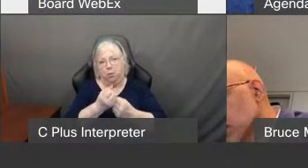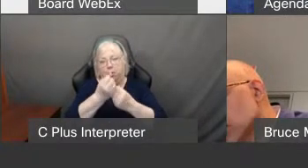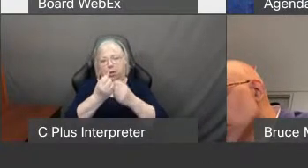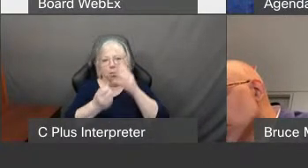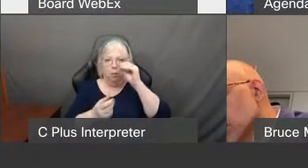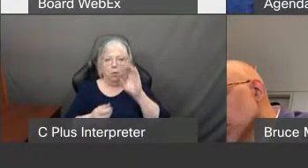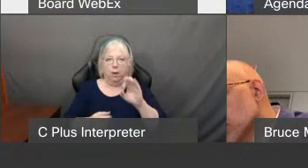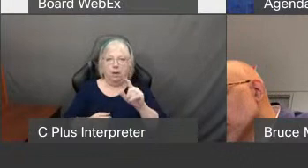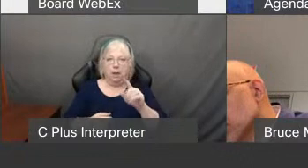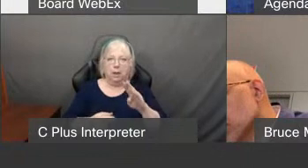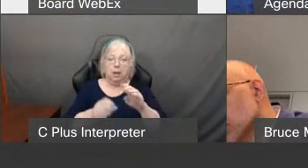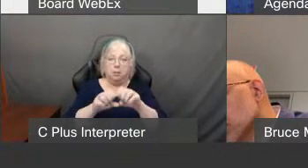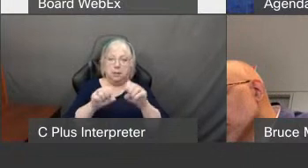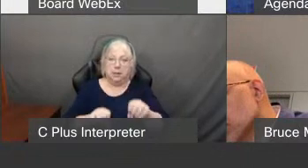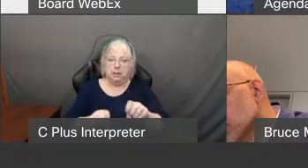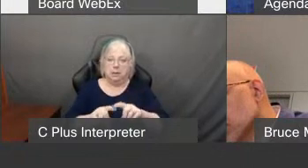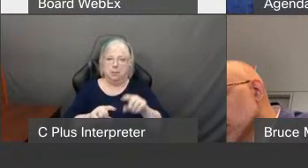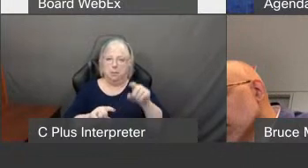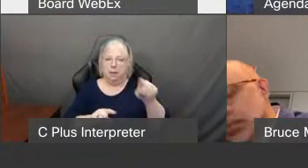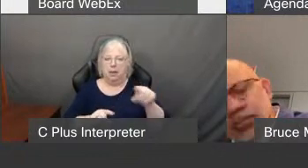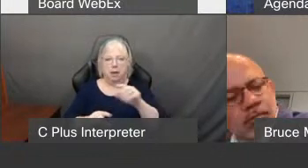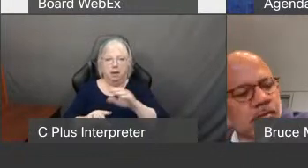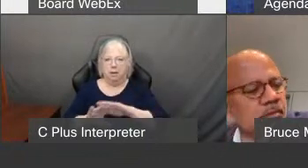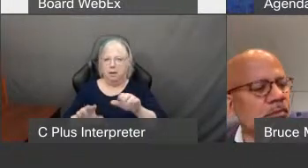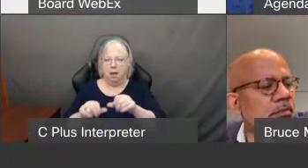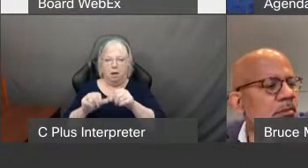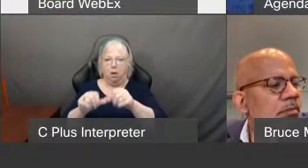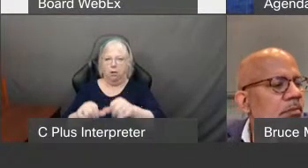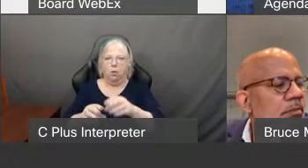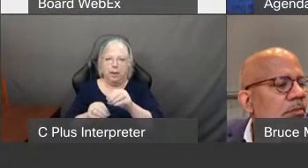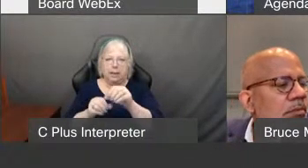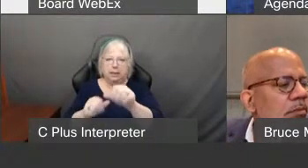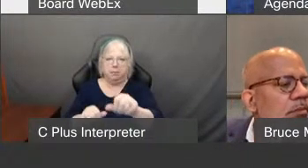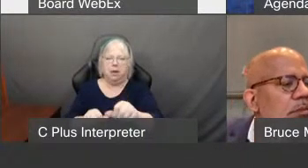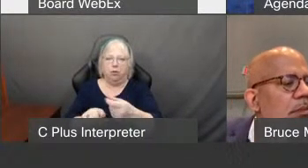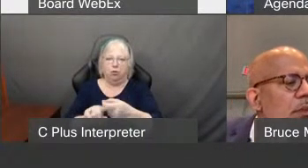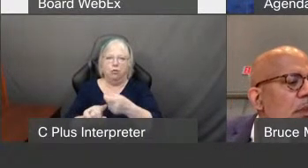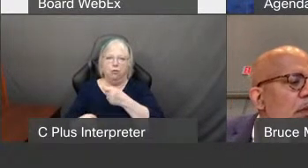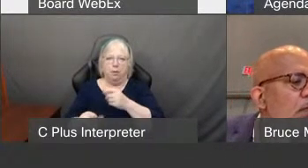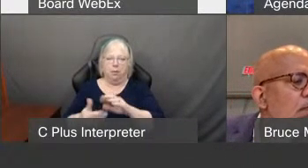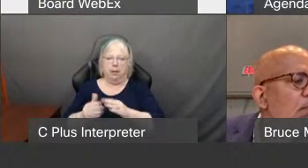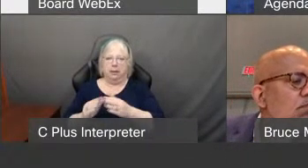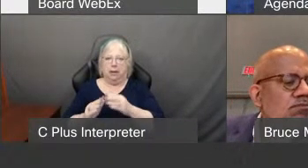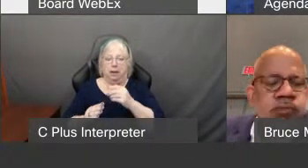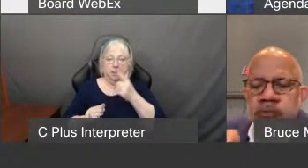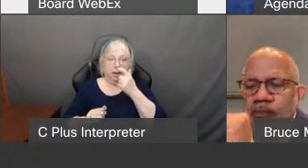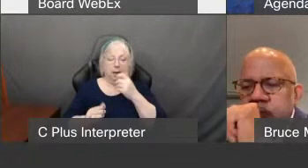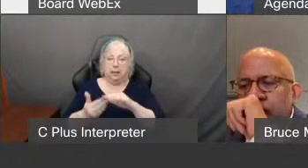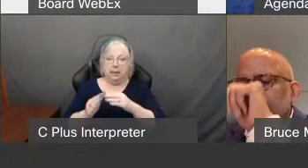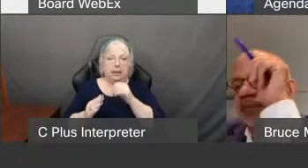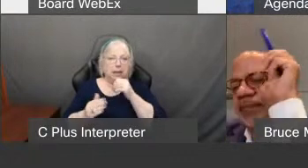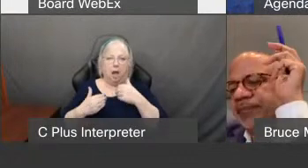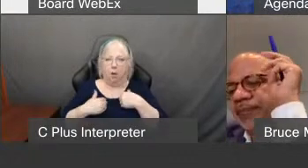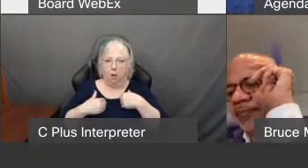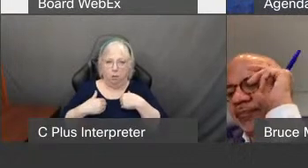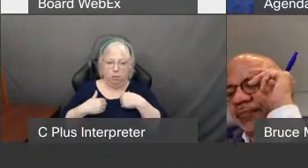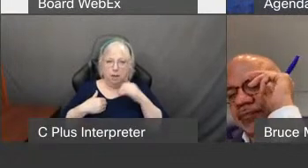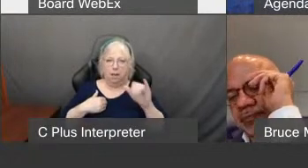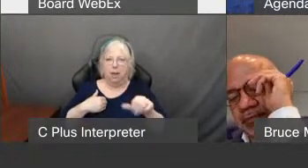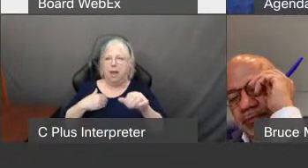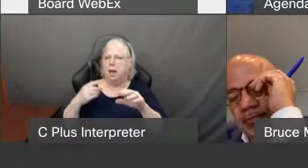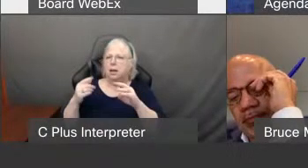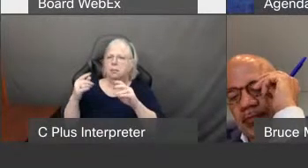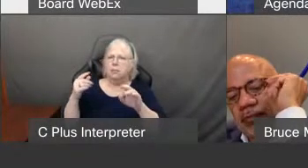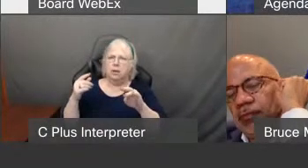system, but that is not a ongoing expenditure of the city. It's not something that the city owns. And Mr. Moore, and I